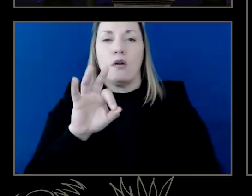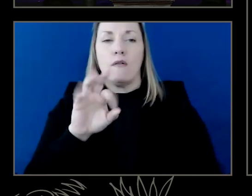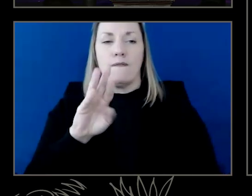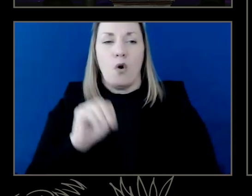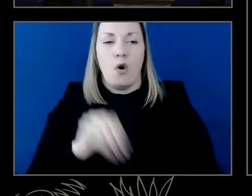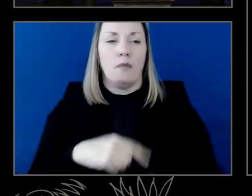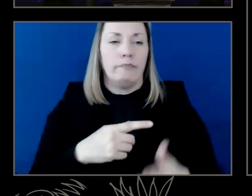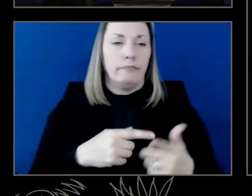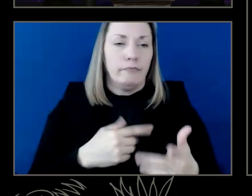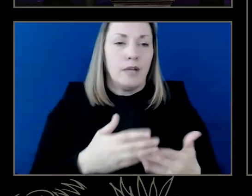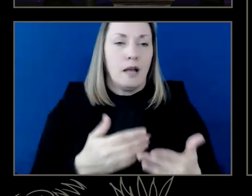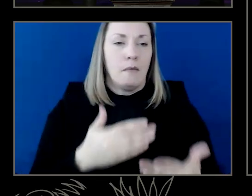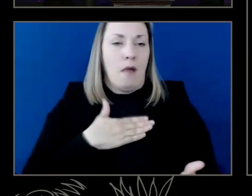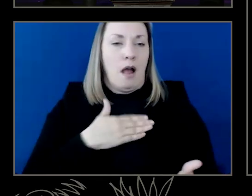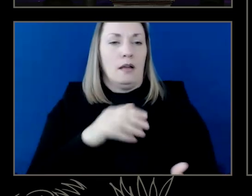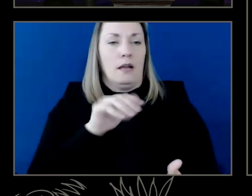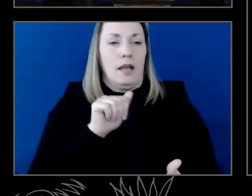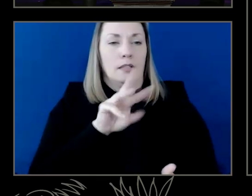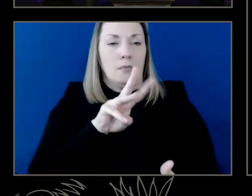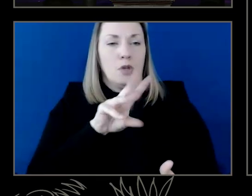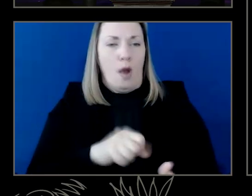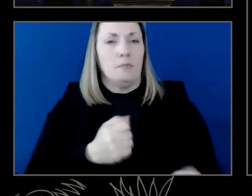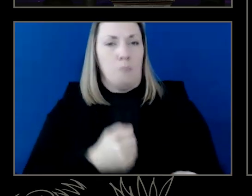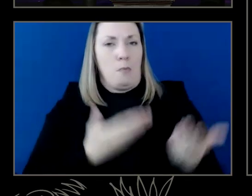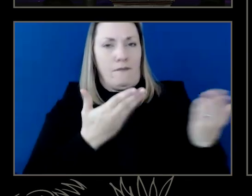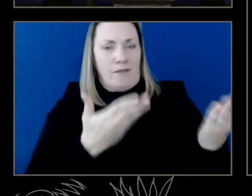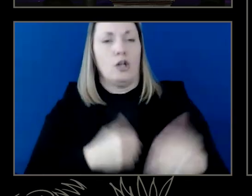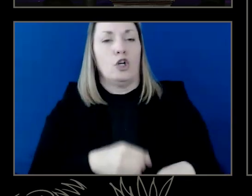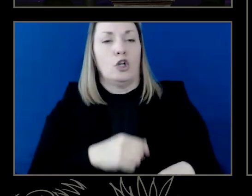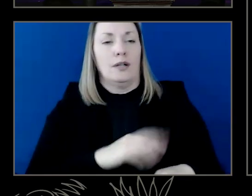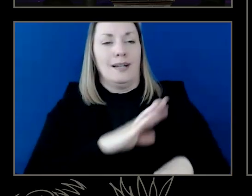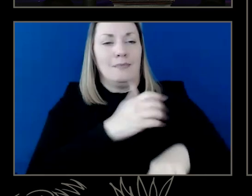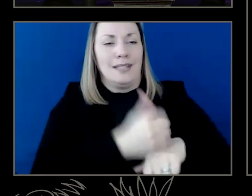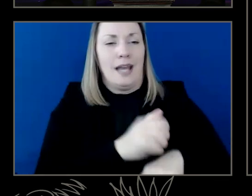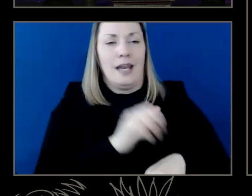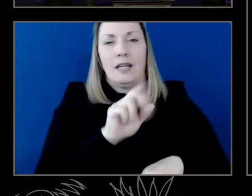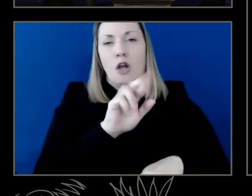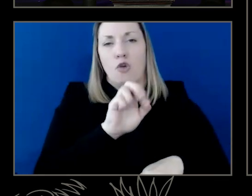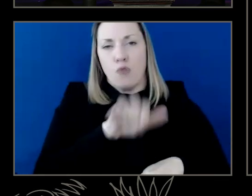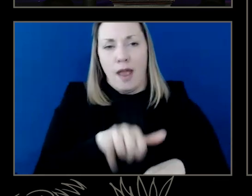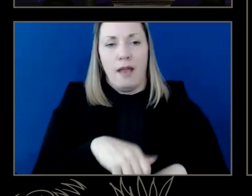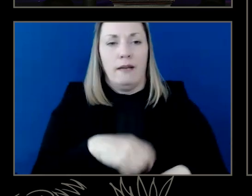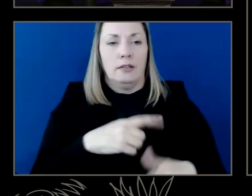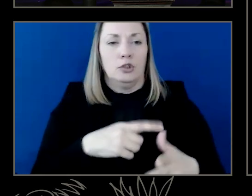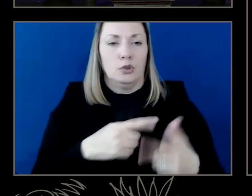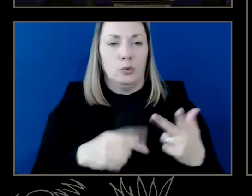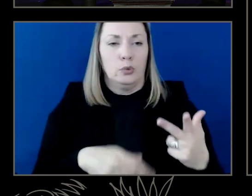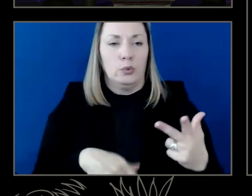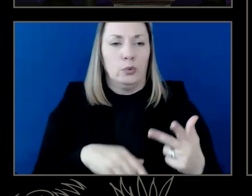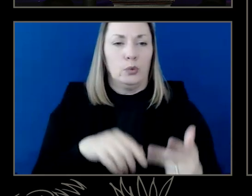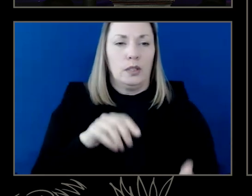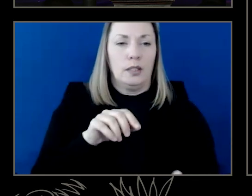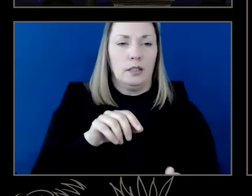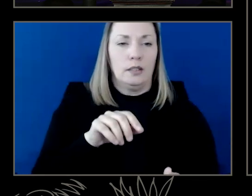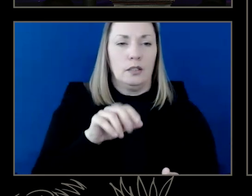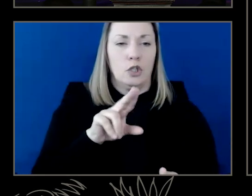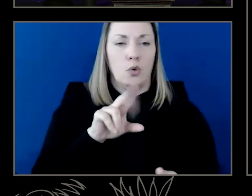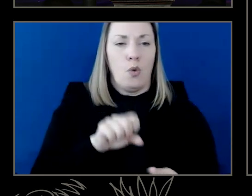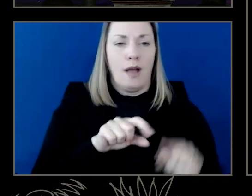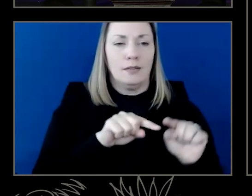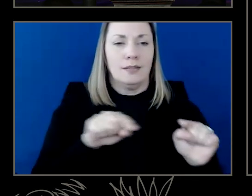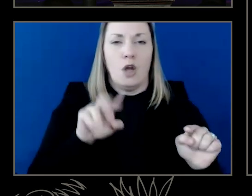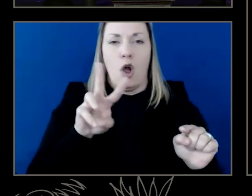my cloud provider. In this case, I'm setting the region to US West 2, but you can change that